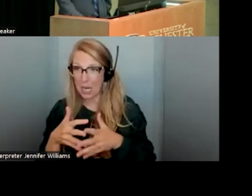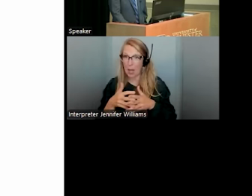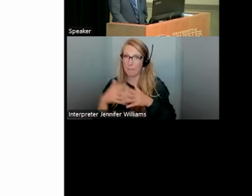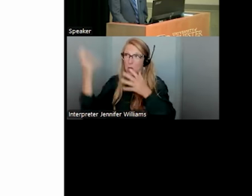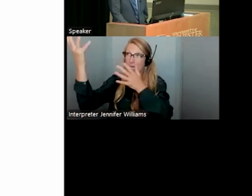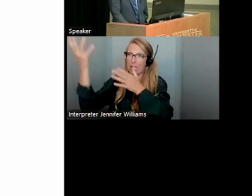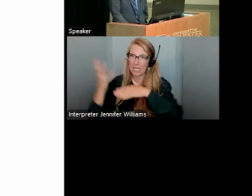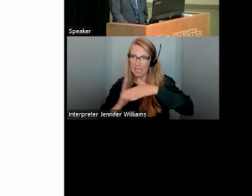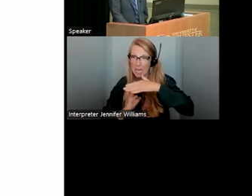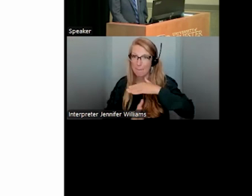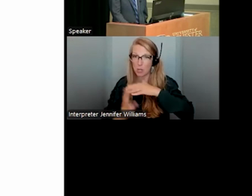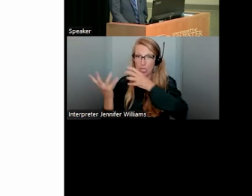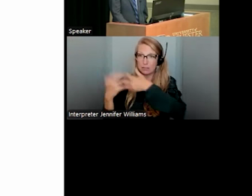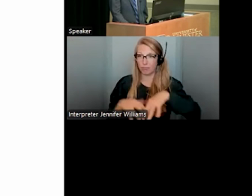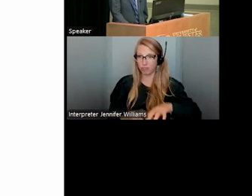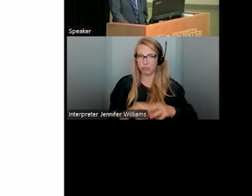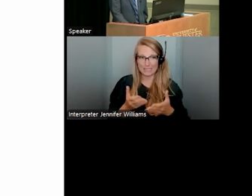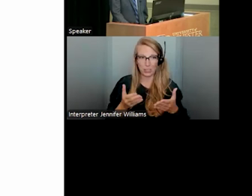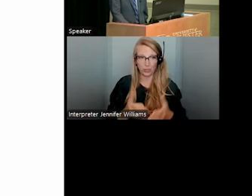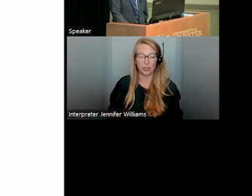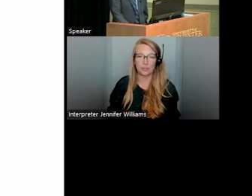past 20 years.